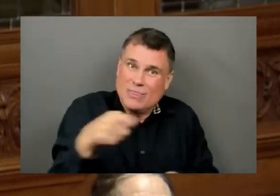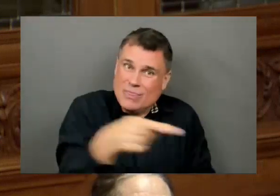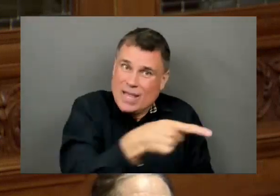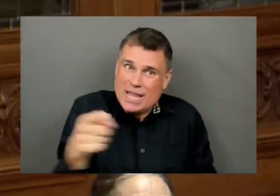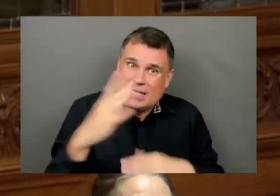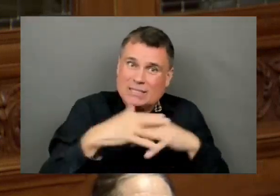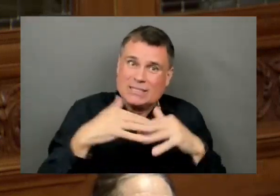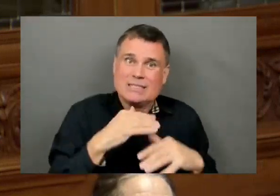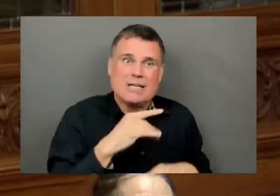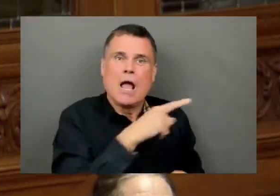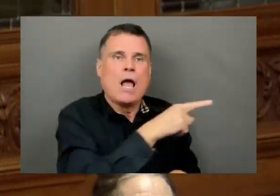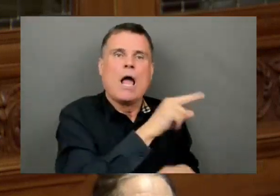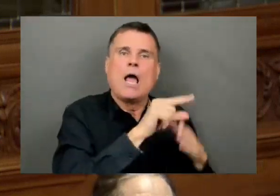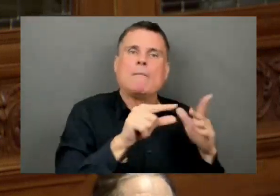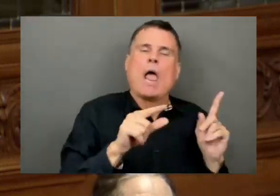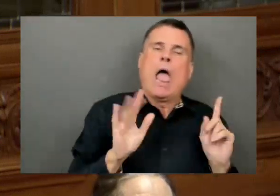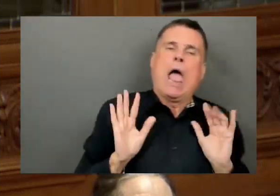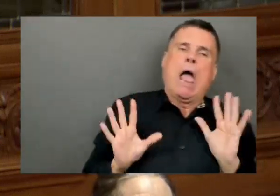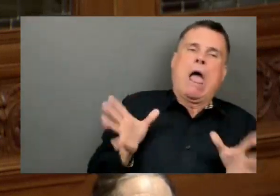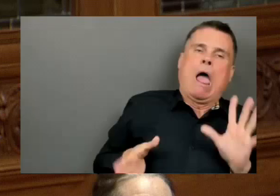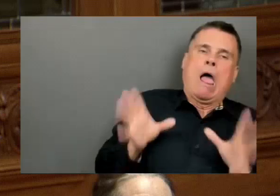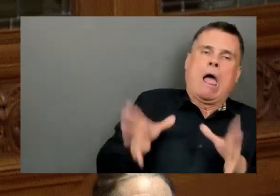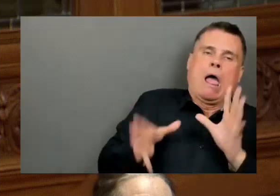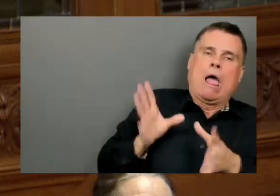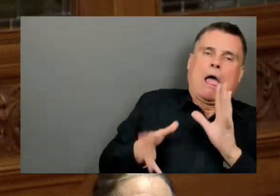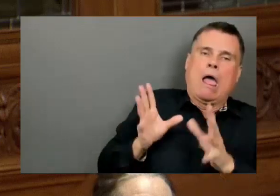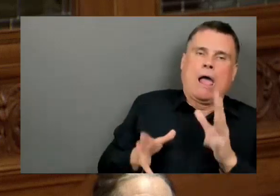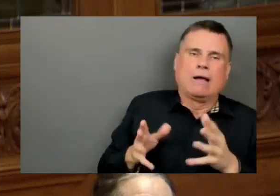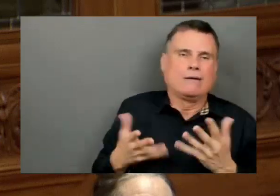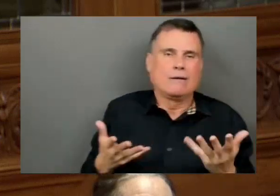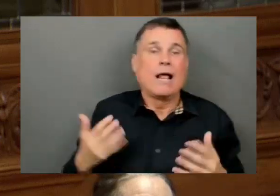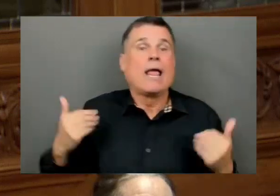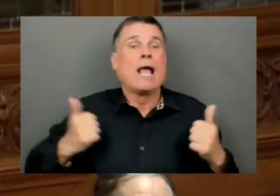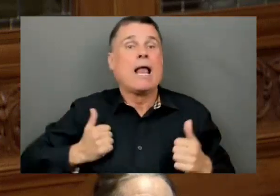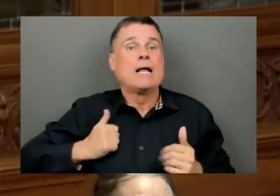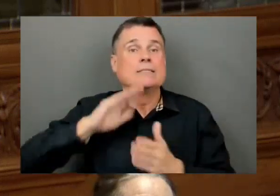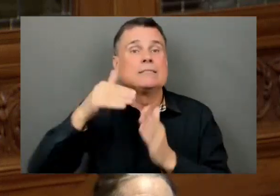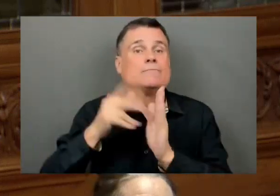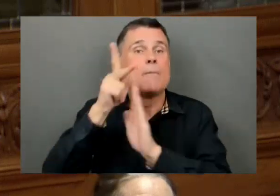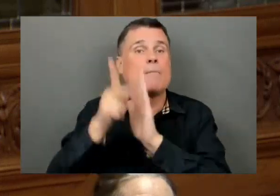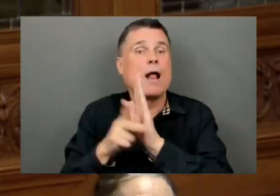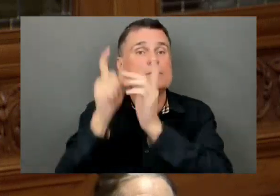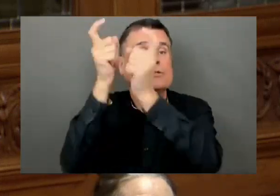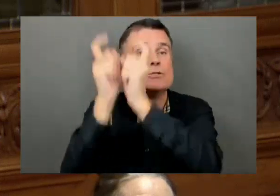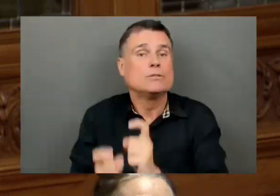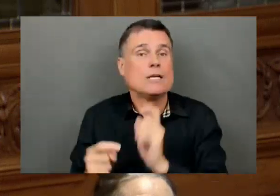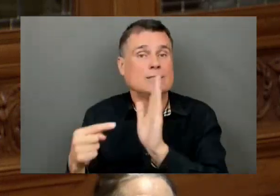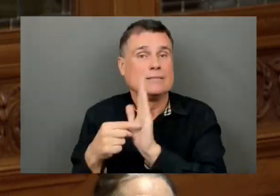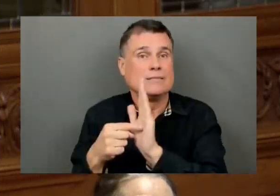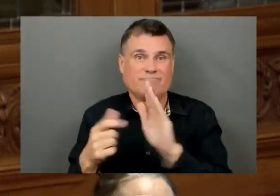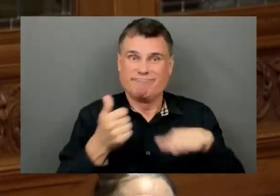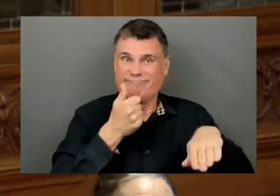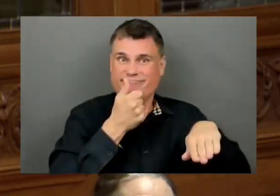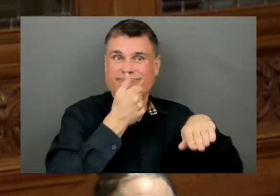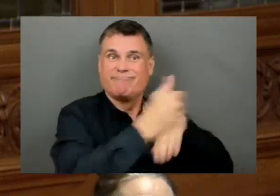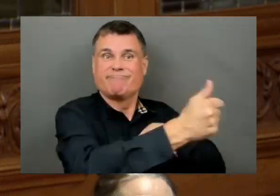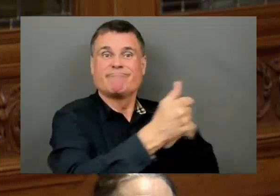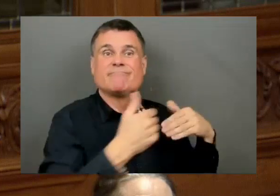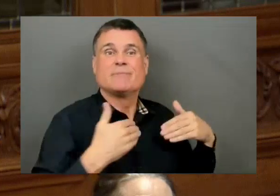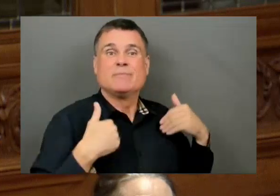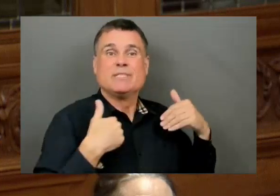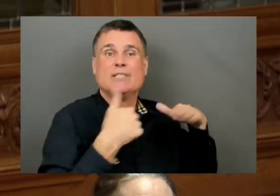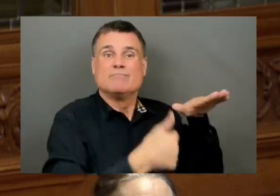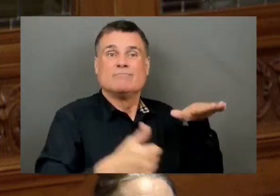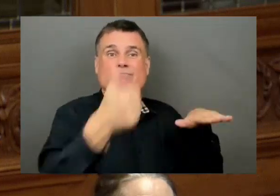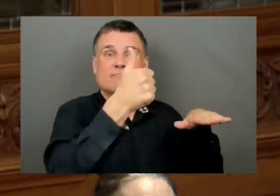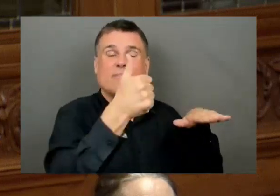Policy Alternatives is accusing the Ministry of Forests of institutional capture. Environmental leaders and former high-ranking